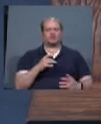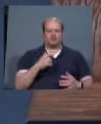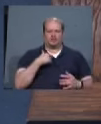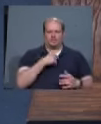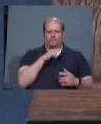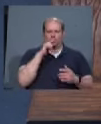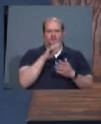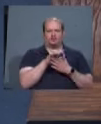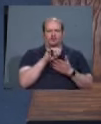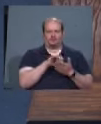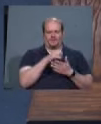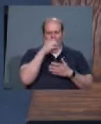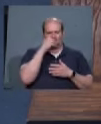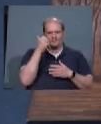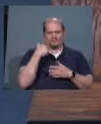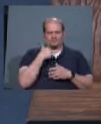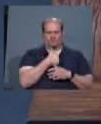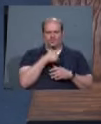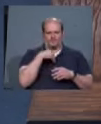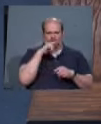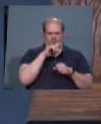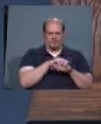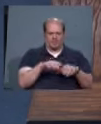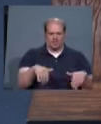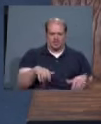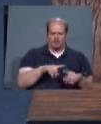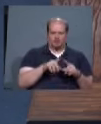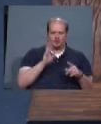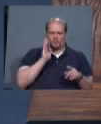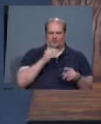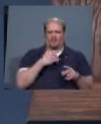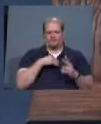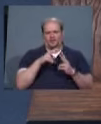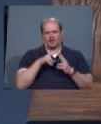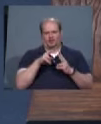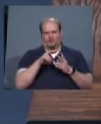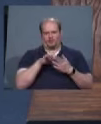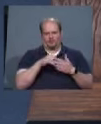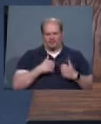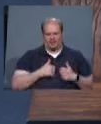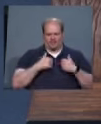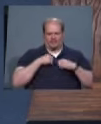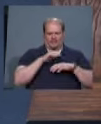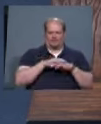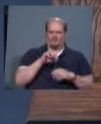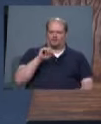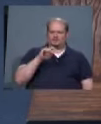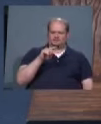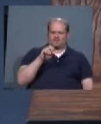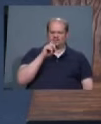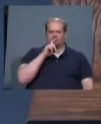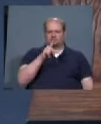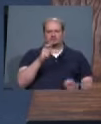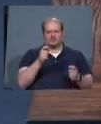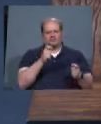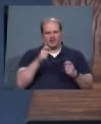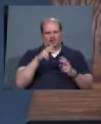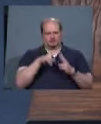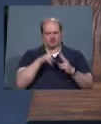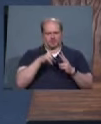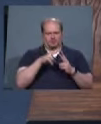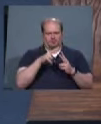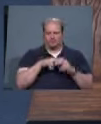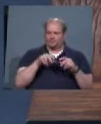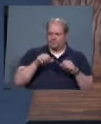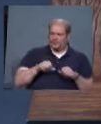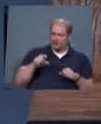we believe the best, we haven't committed to this, but we believe that we'll have a couple that actually lives on-site that is the management couple. And